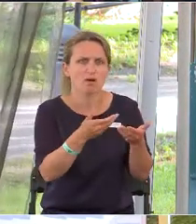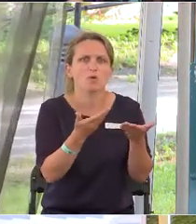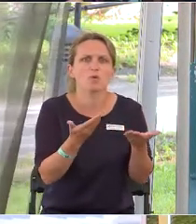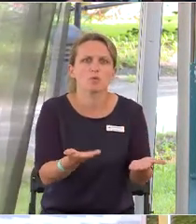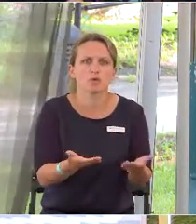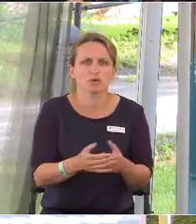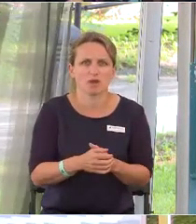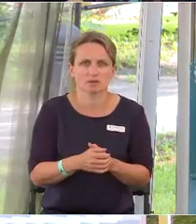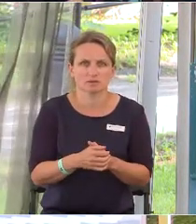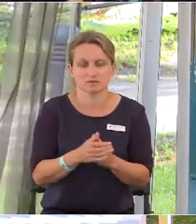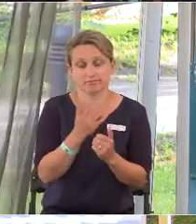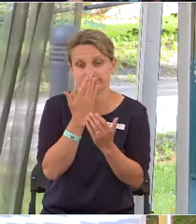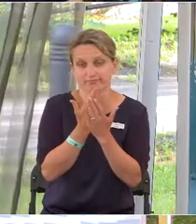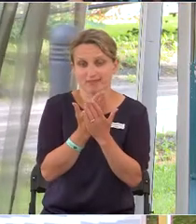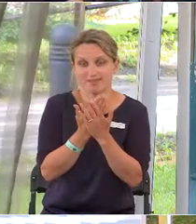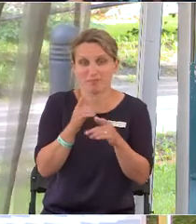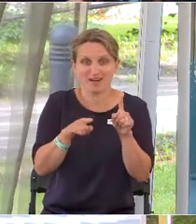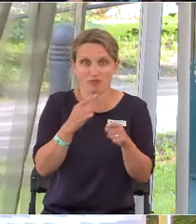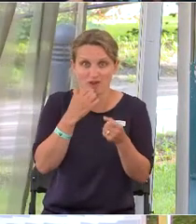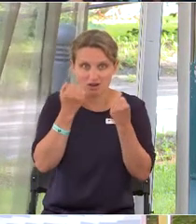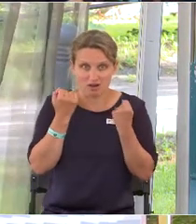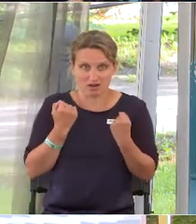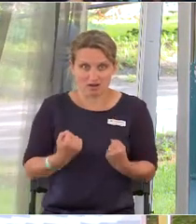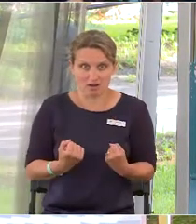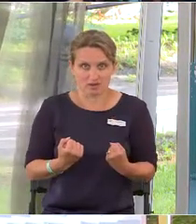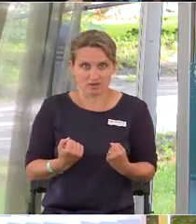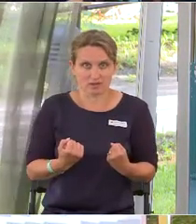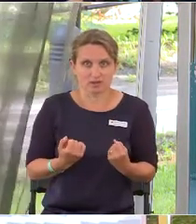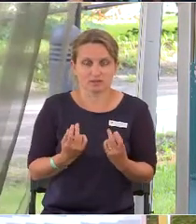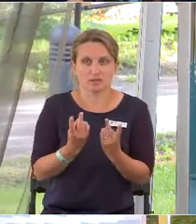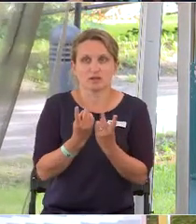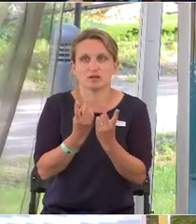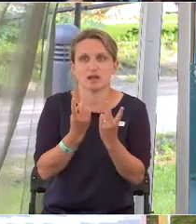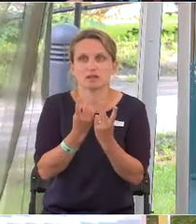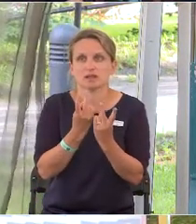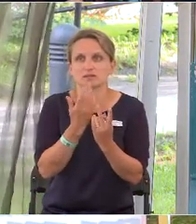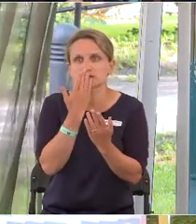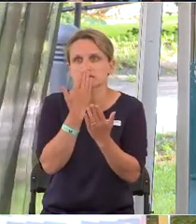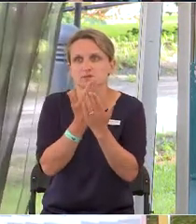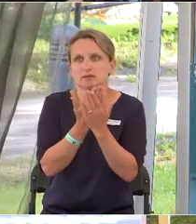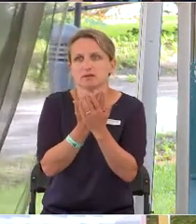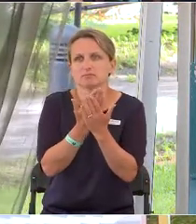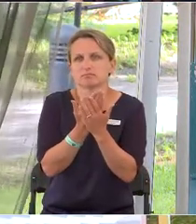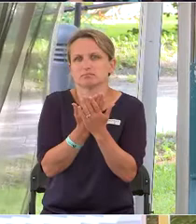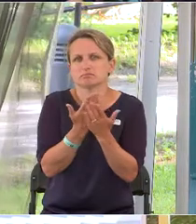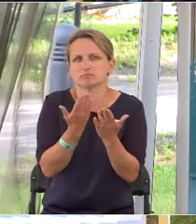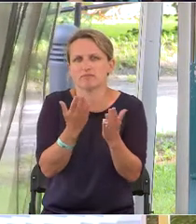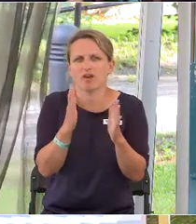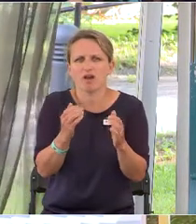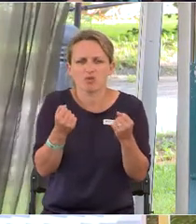got this. For instance, my sweet brother who can say this, or the very